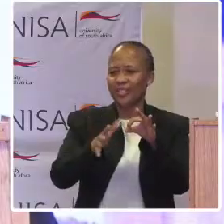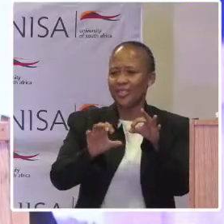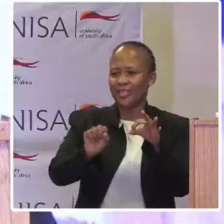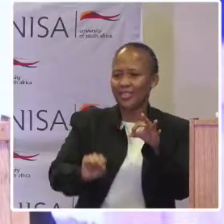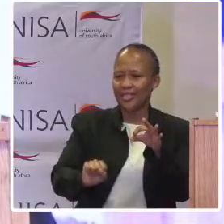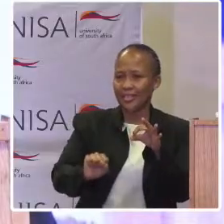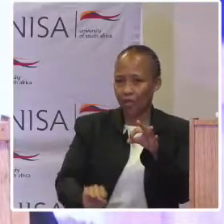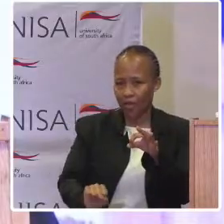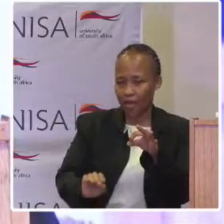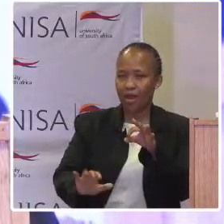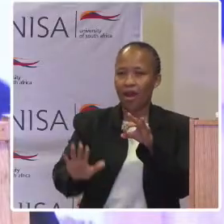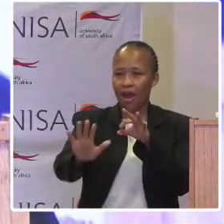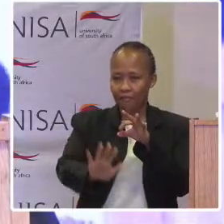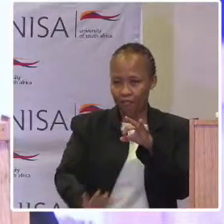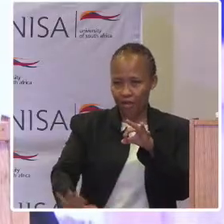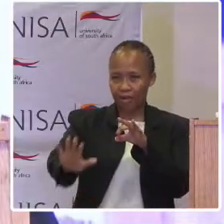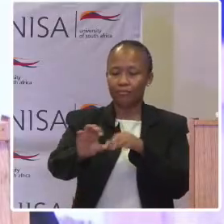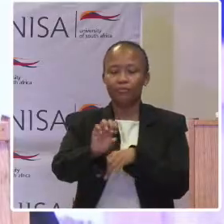was